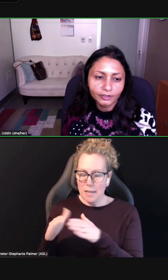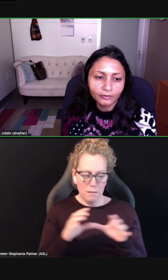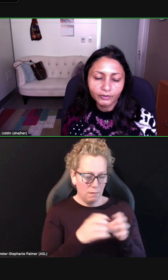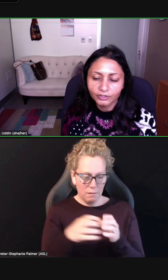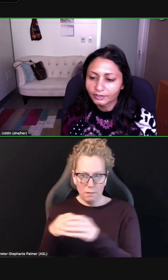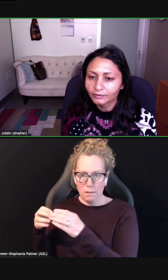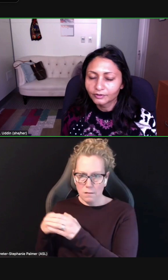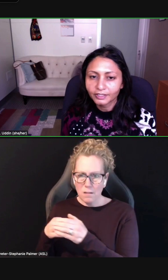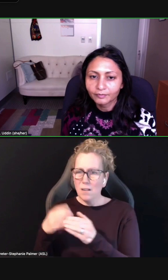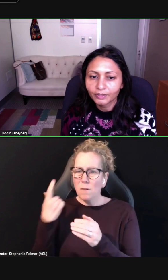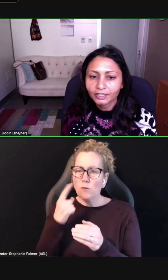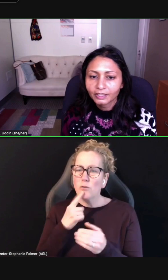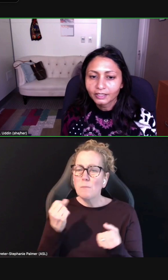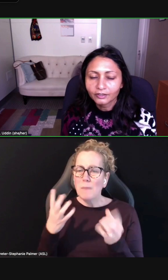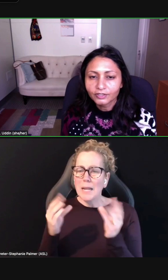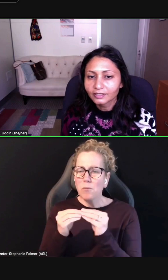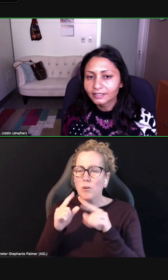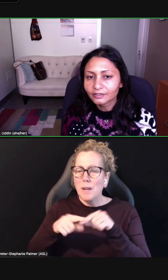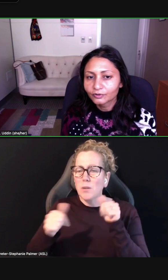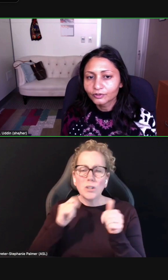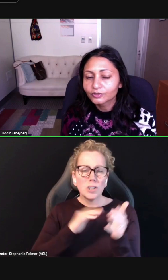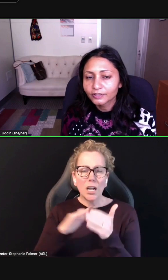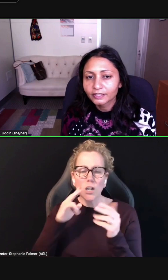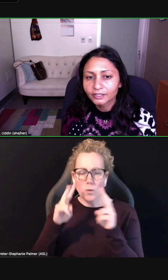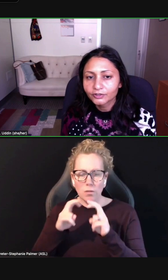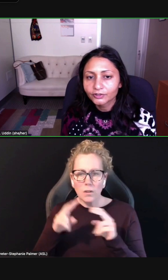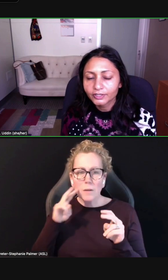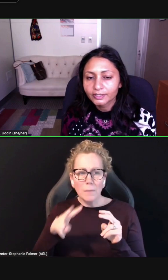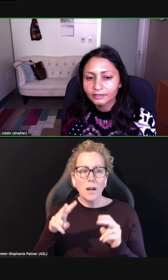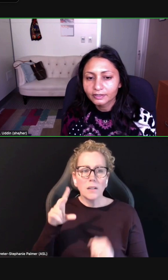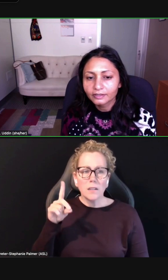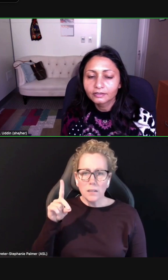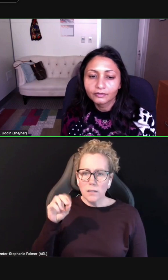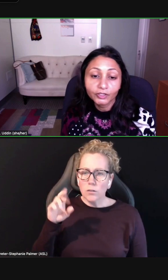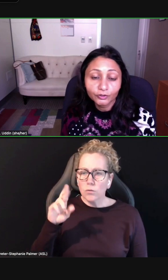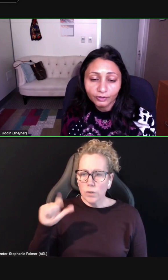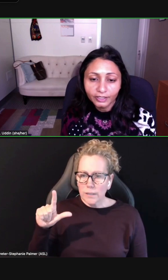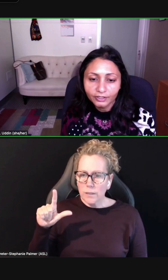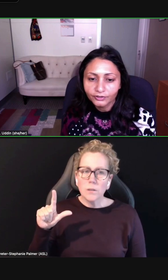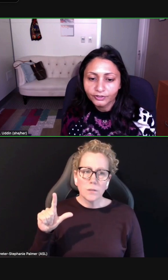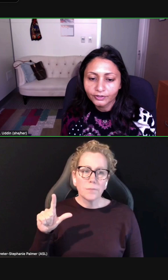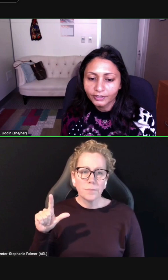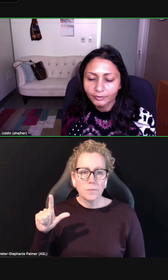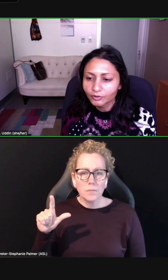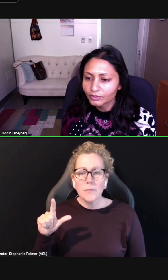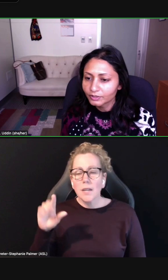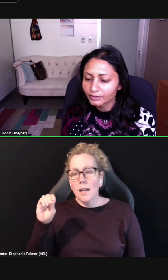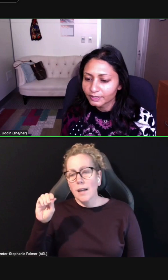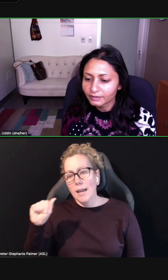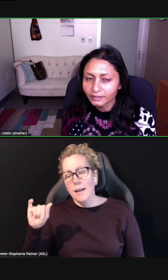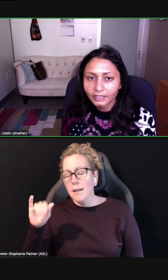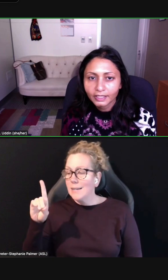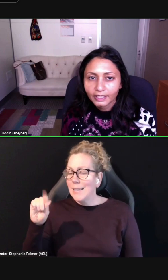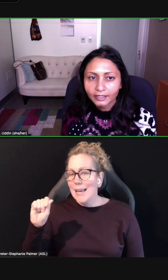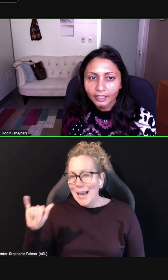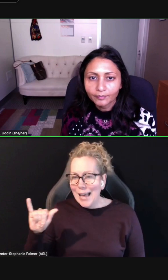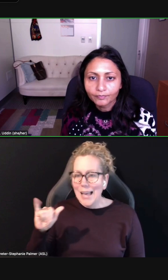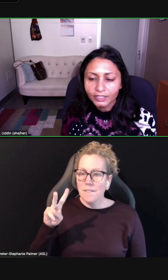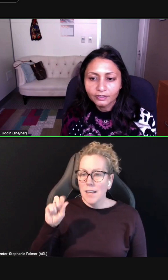more depending on which study you look at, but there's at least a dorsal anterior insula, a ventral anterior, and a posterior